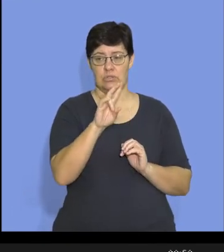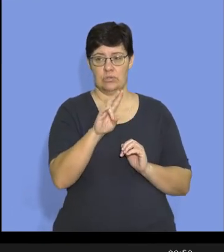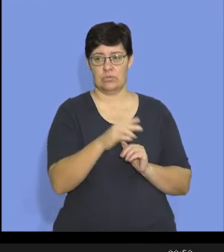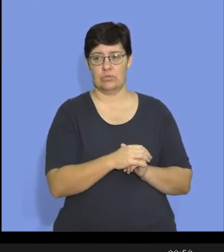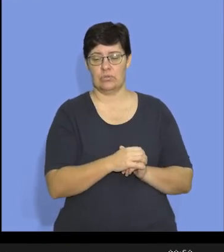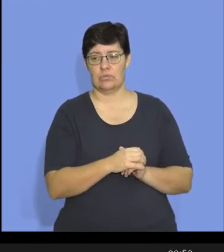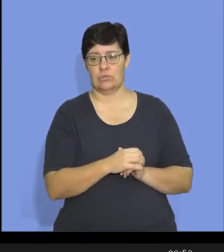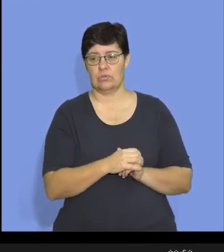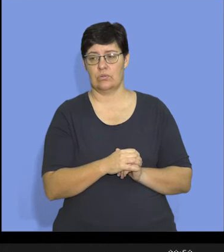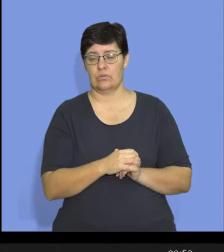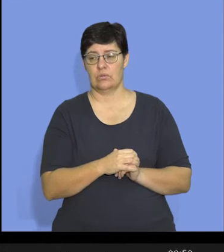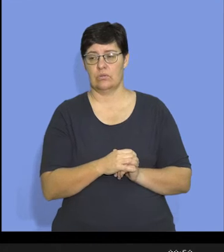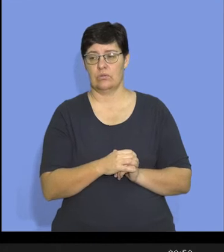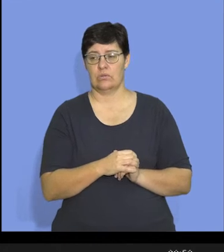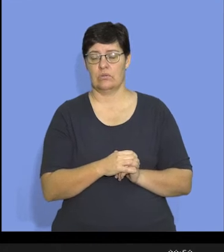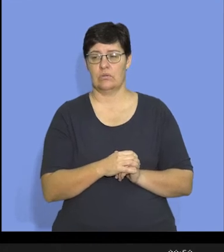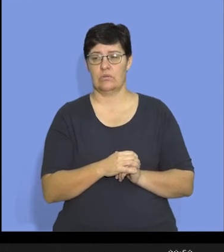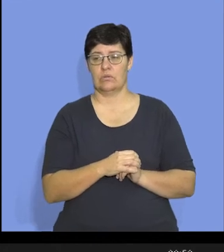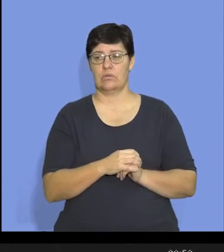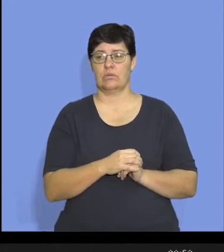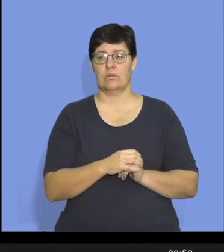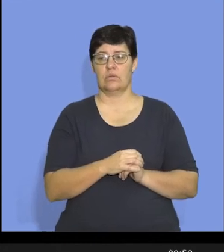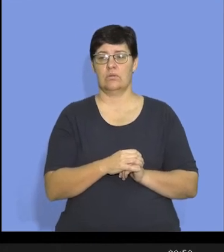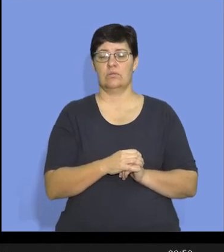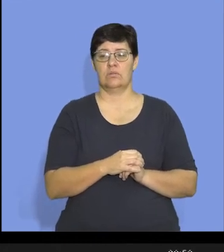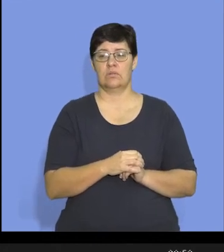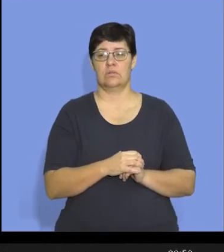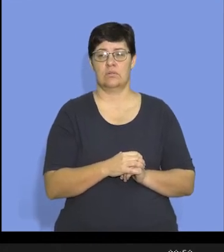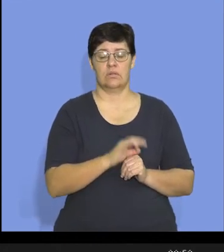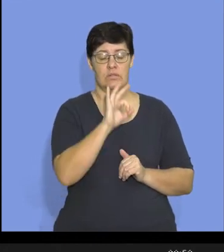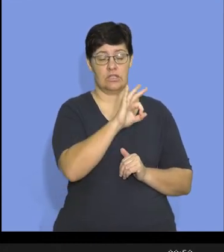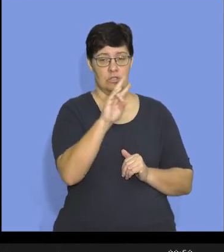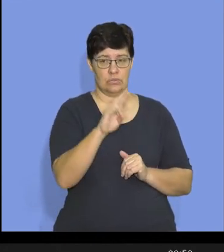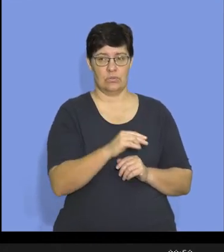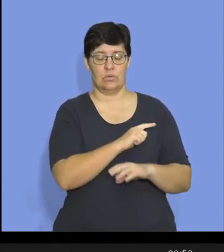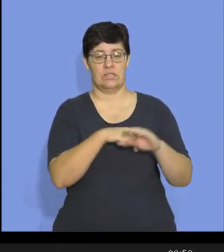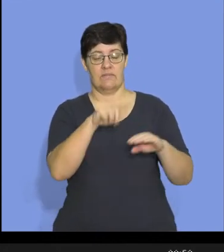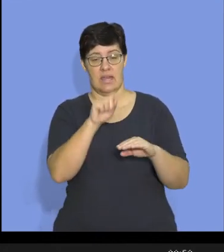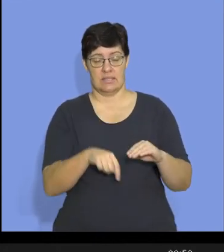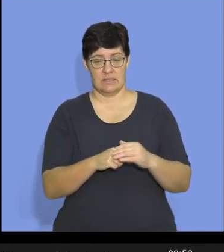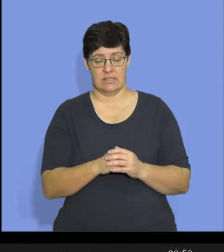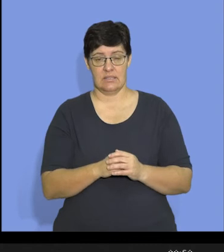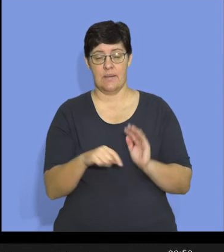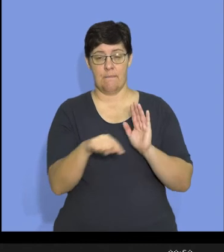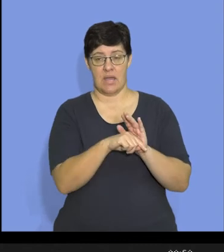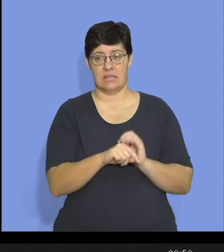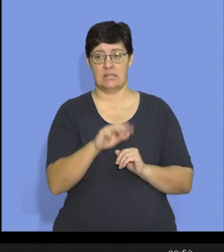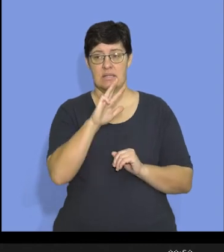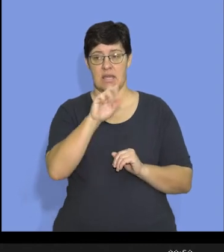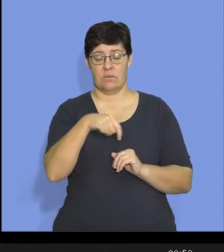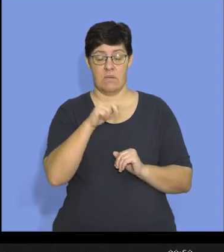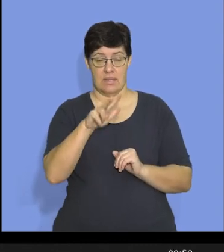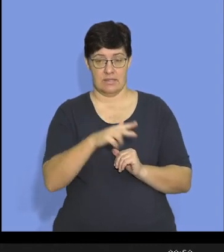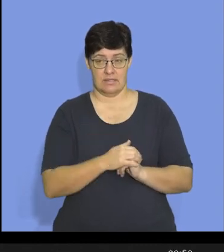I can't do in my head. So minus 32 divided by minus